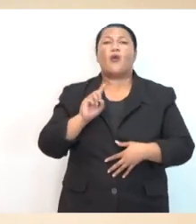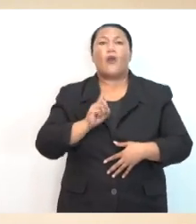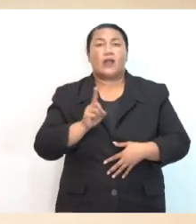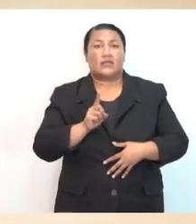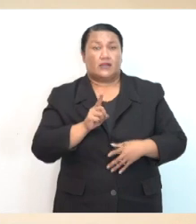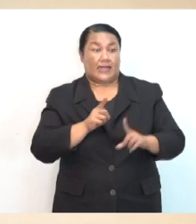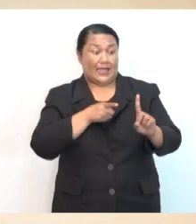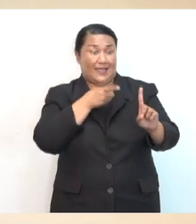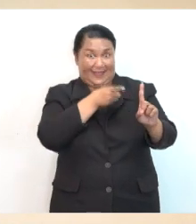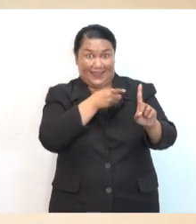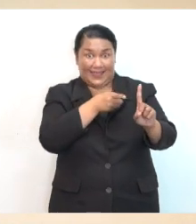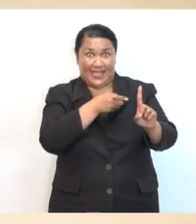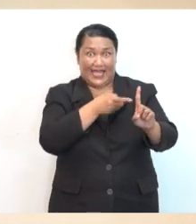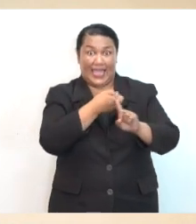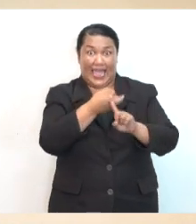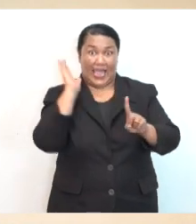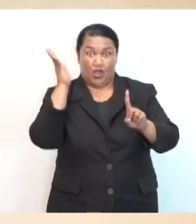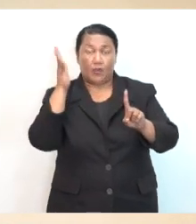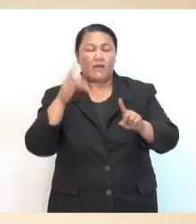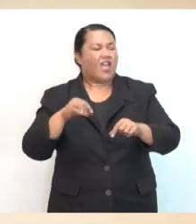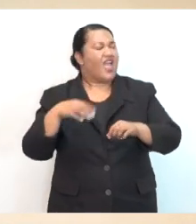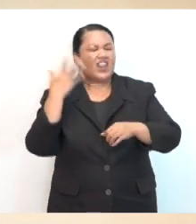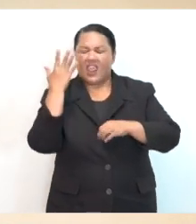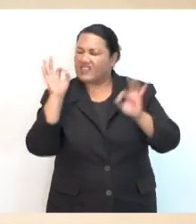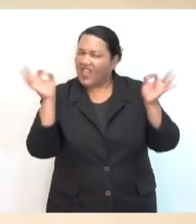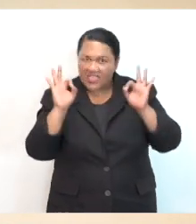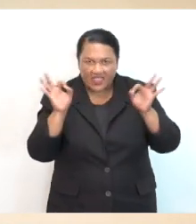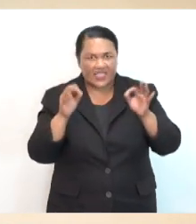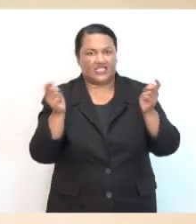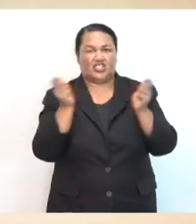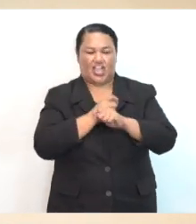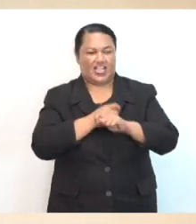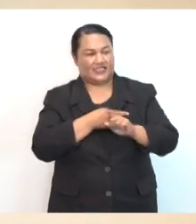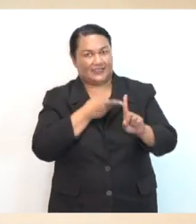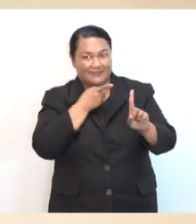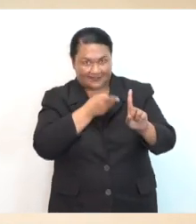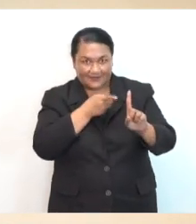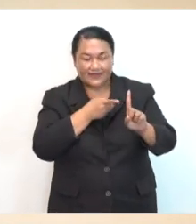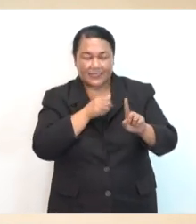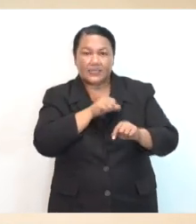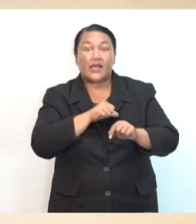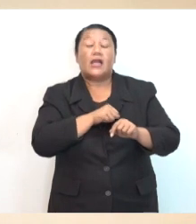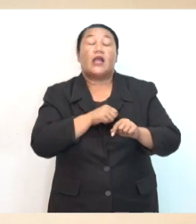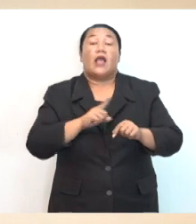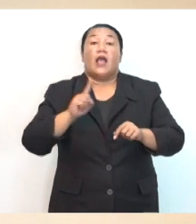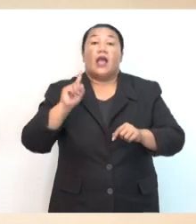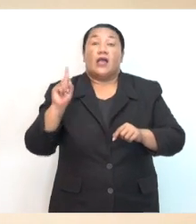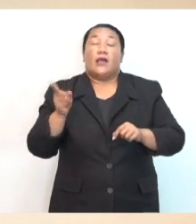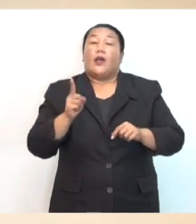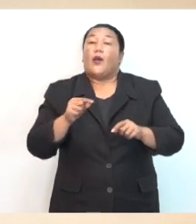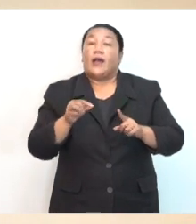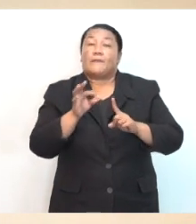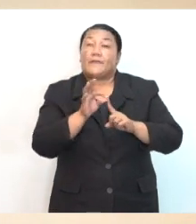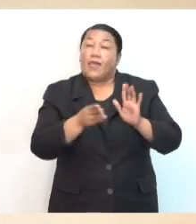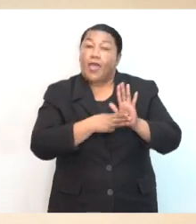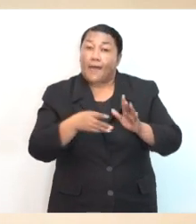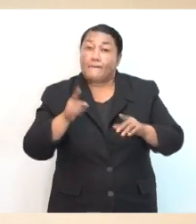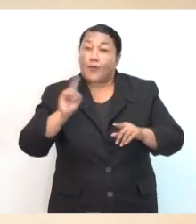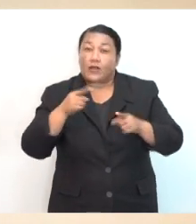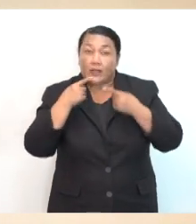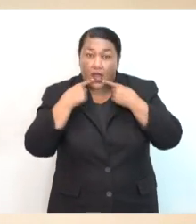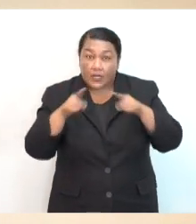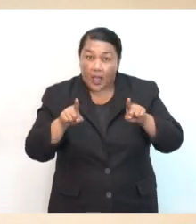know the truth of facts and instead puts forward his own version of the facts. Well, the PM did say this, and it's a